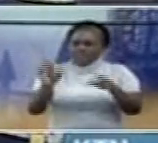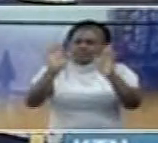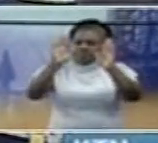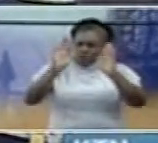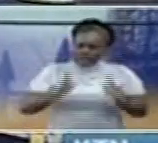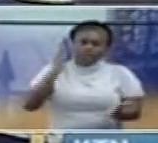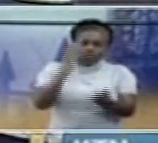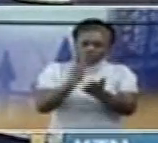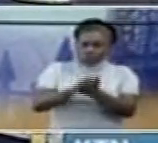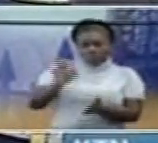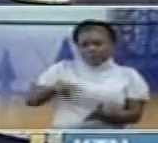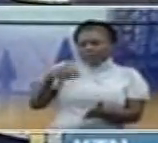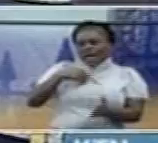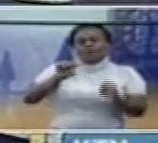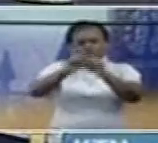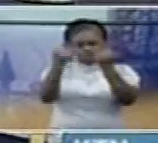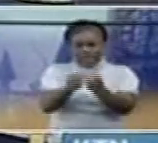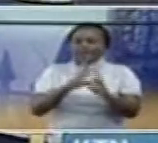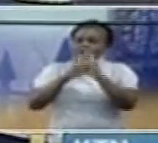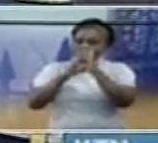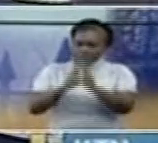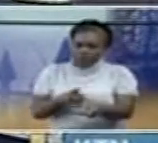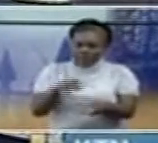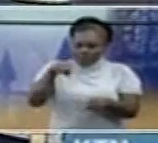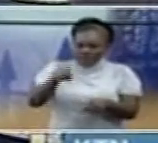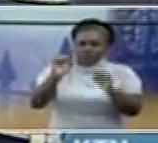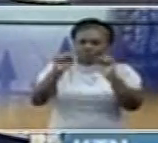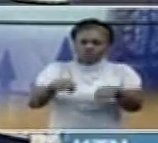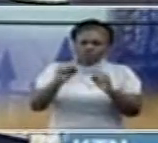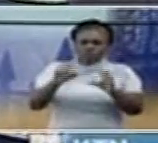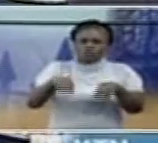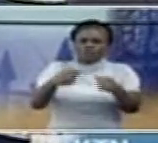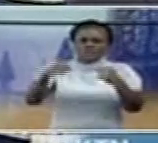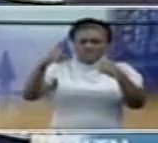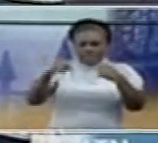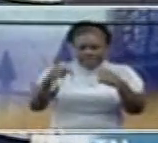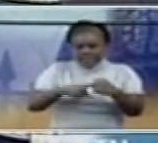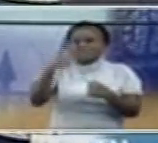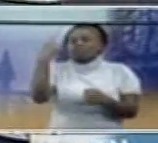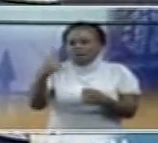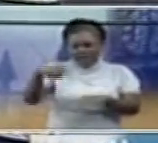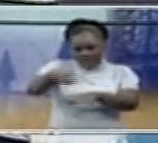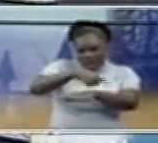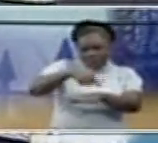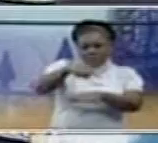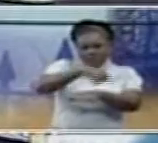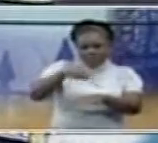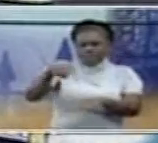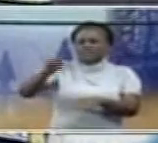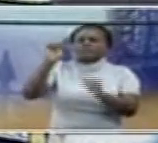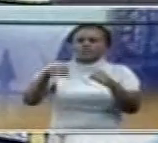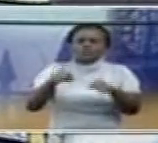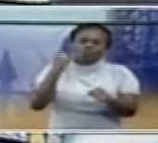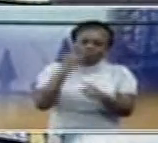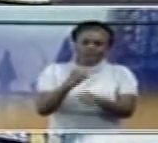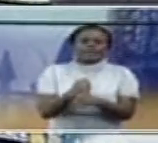are the women in this society? According to this report, they were able to give 61 hours, the women who are deceased, 61 hours of